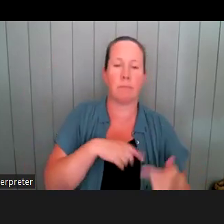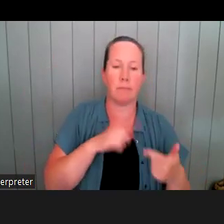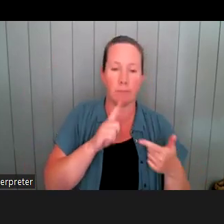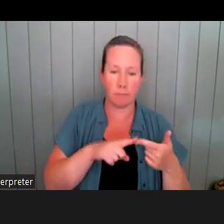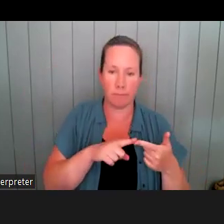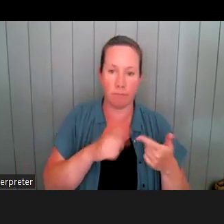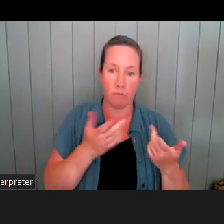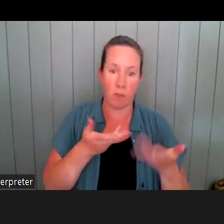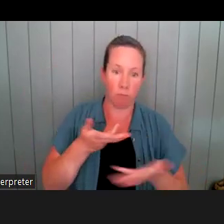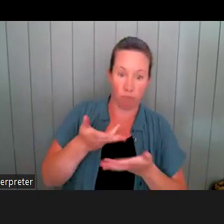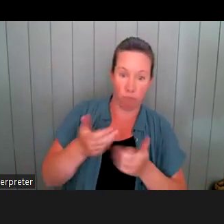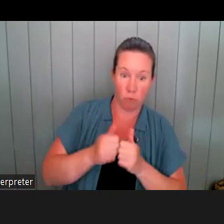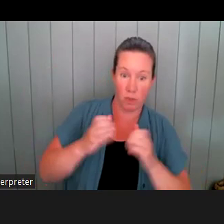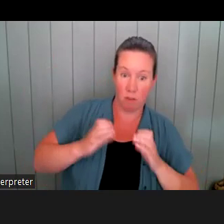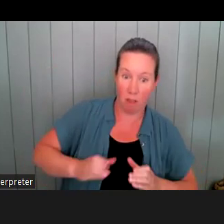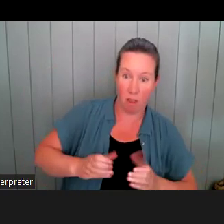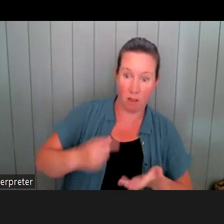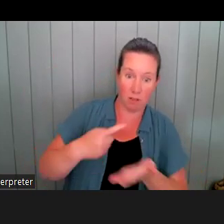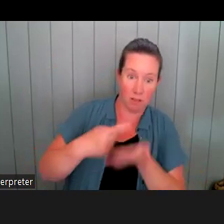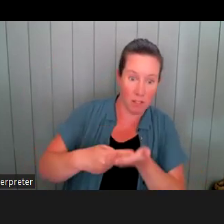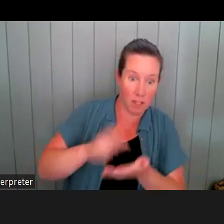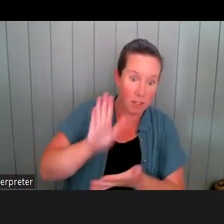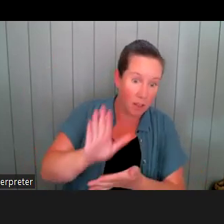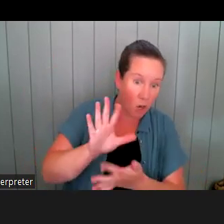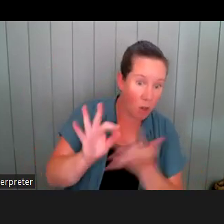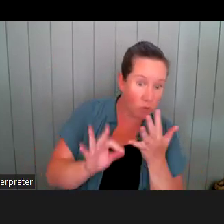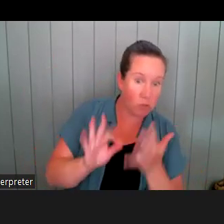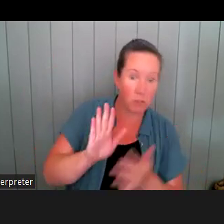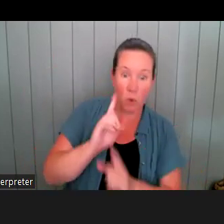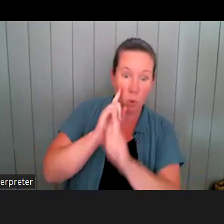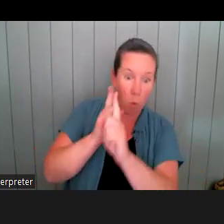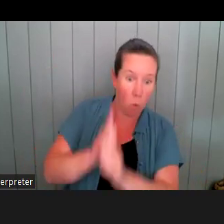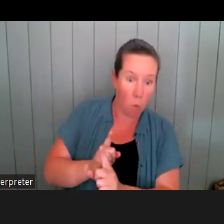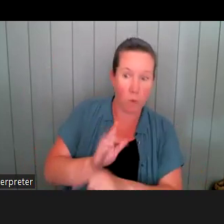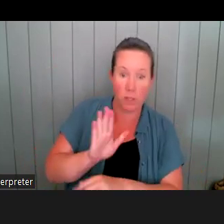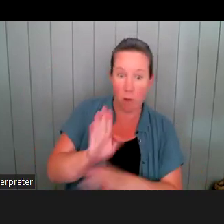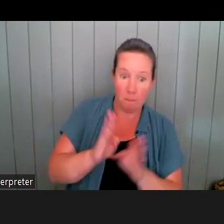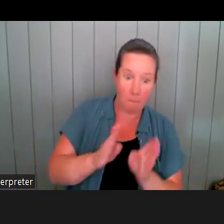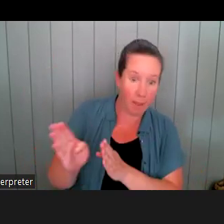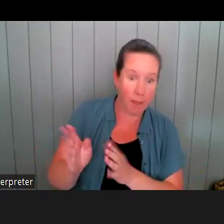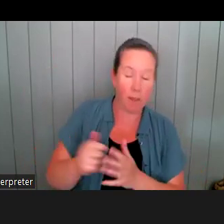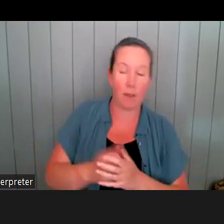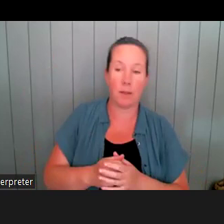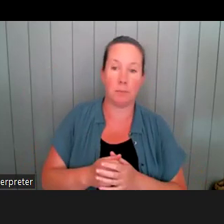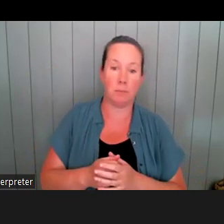conferring with clients to discuss their options and goals and rehab plans. And then I'm going to